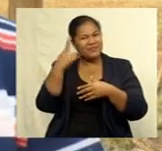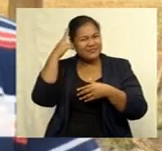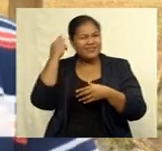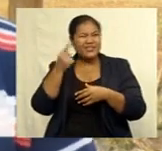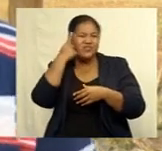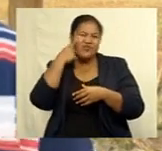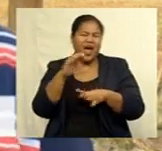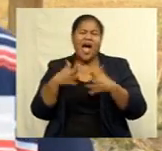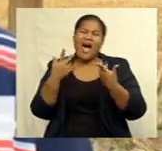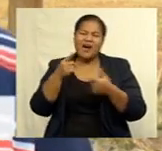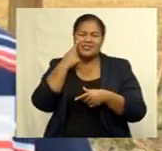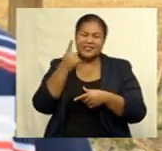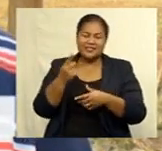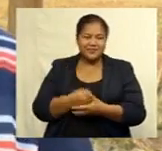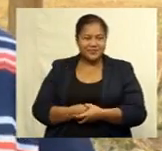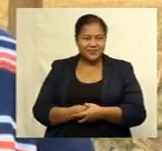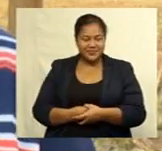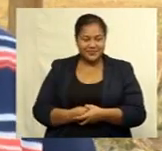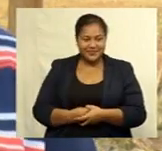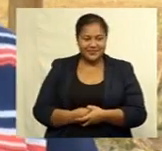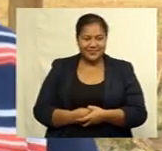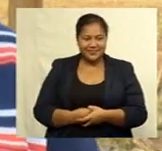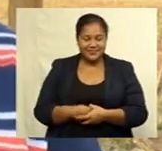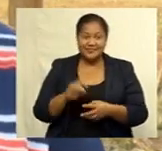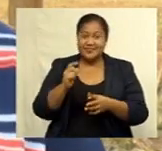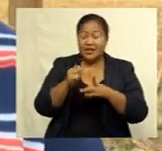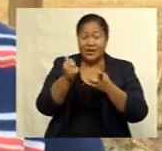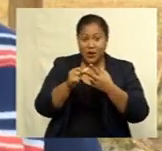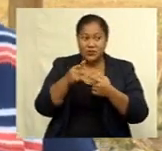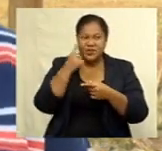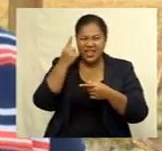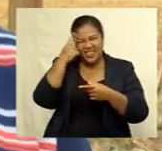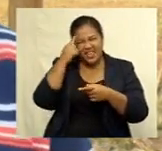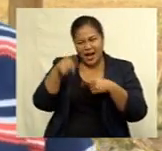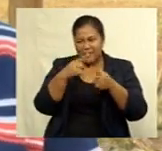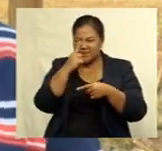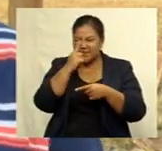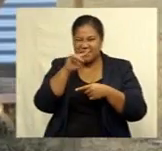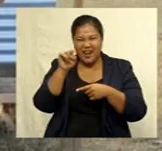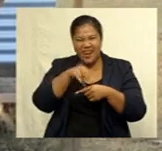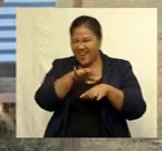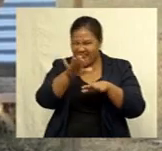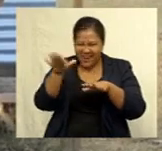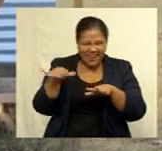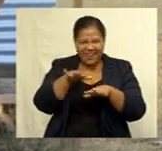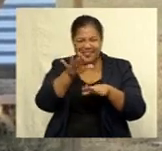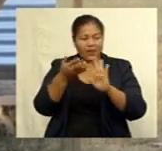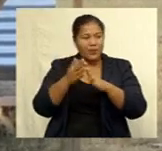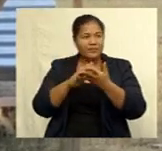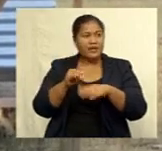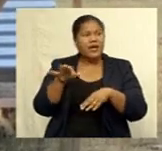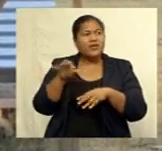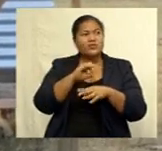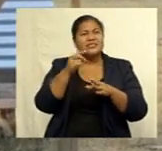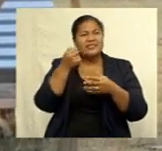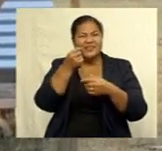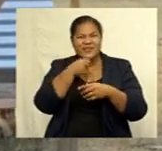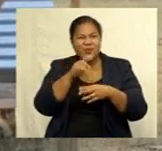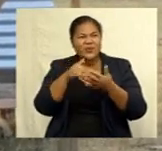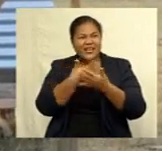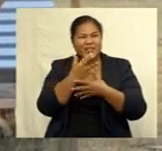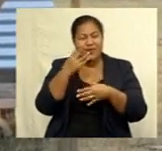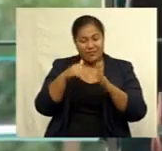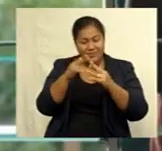goes. And also we think about the people around here. There's no barbershop around here. It took only several days to build this